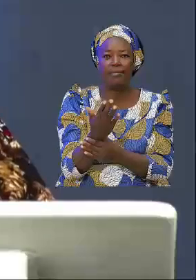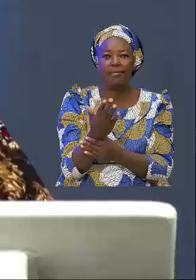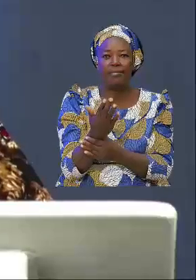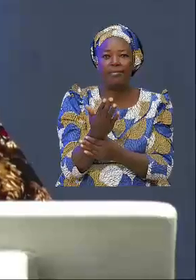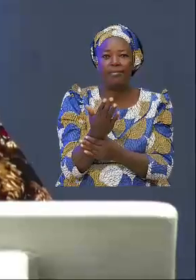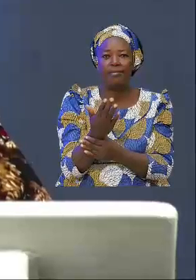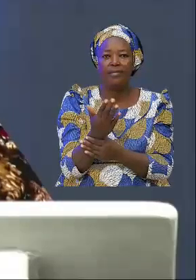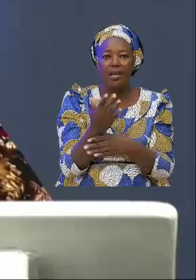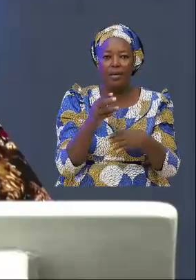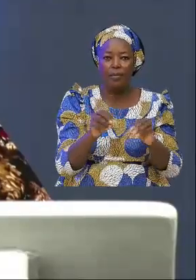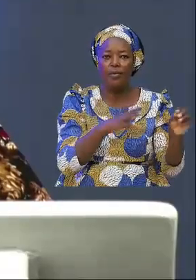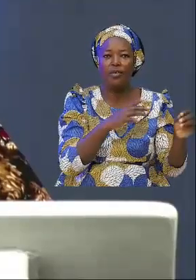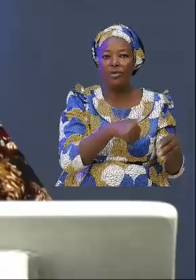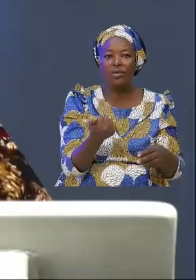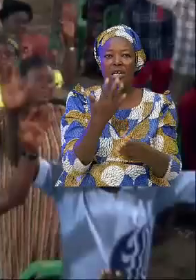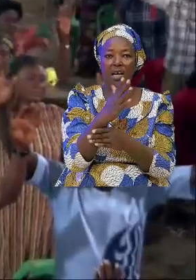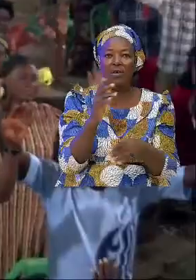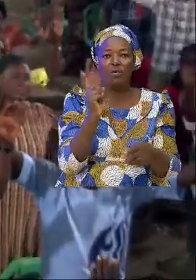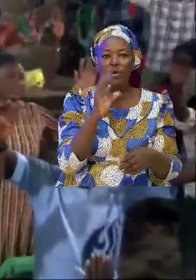Raise up your hand.